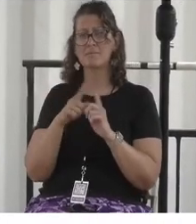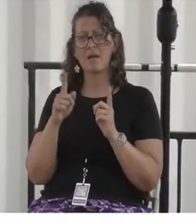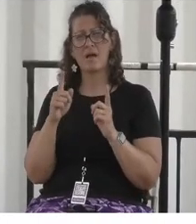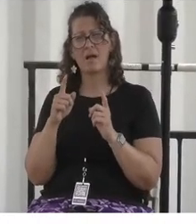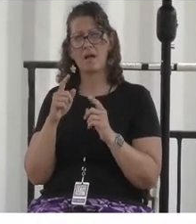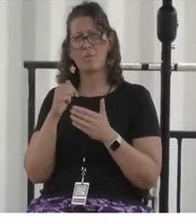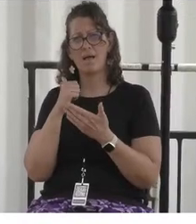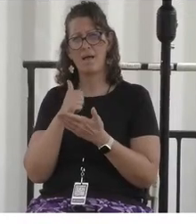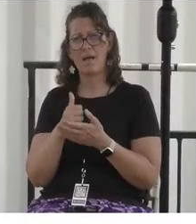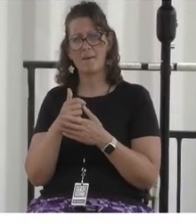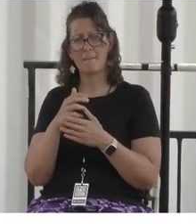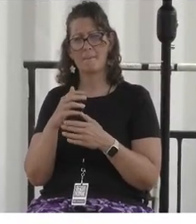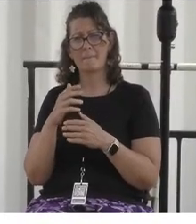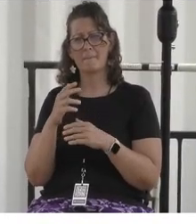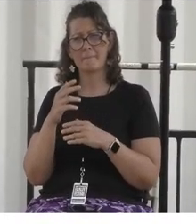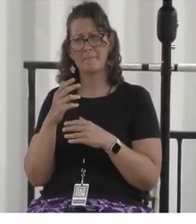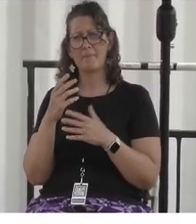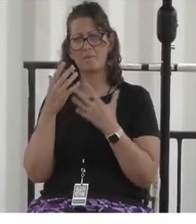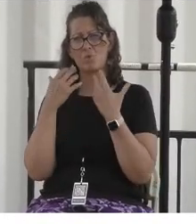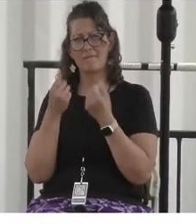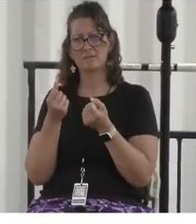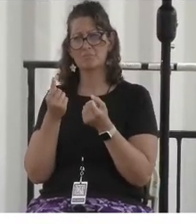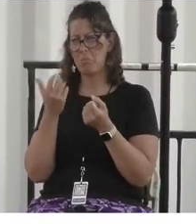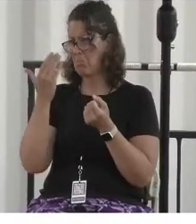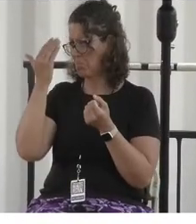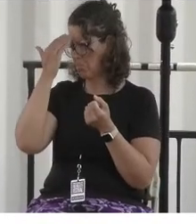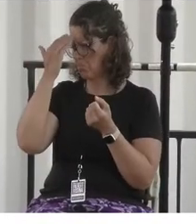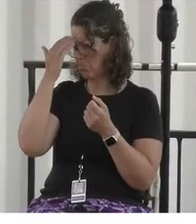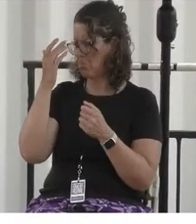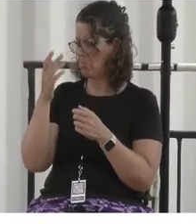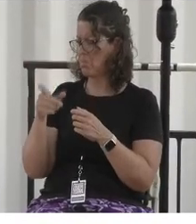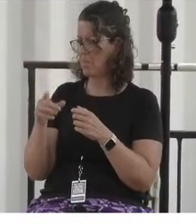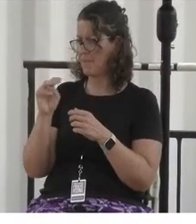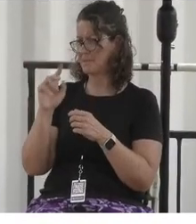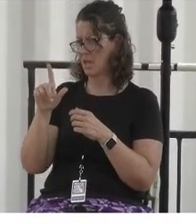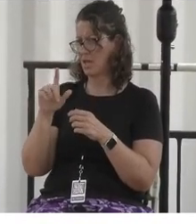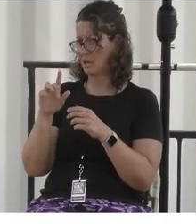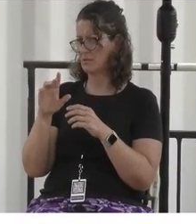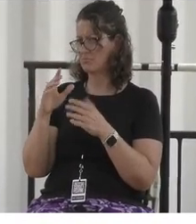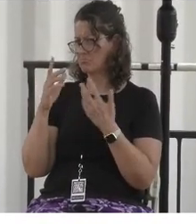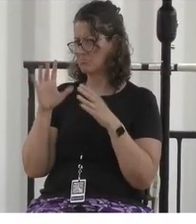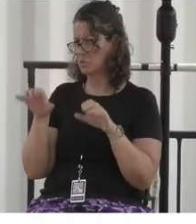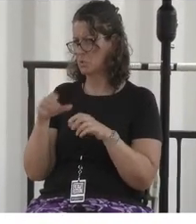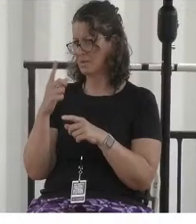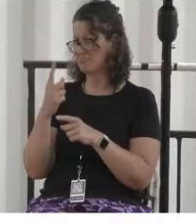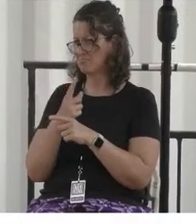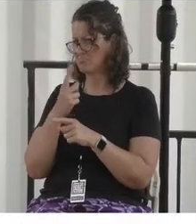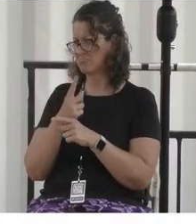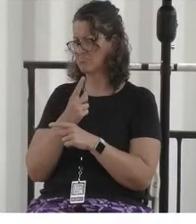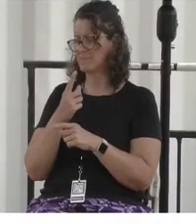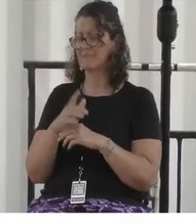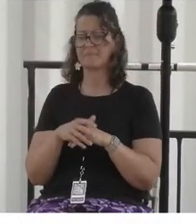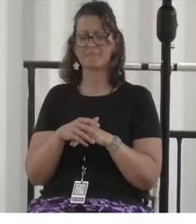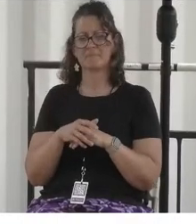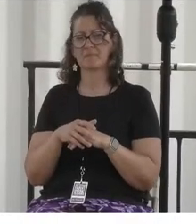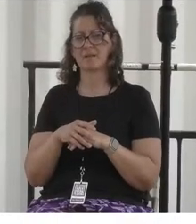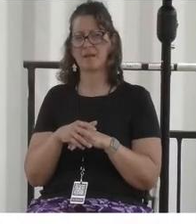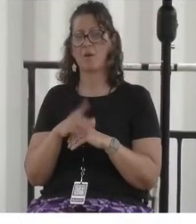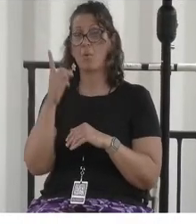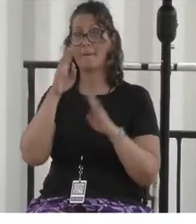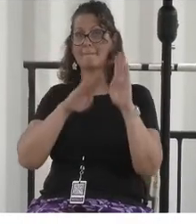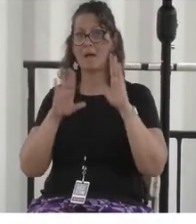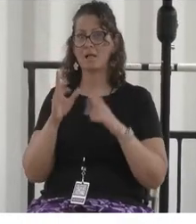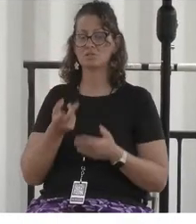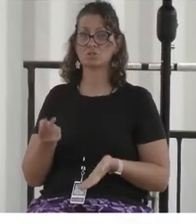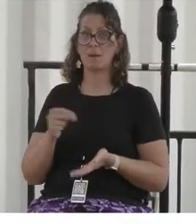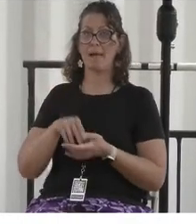confidence that the machine learning is doing what it needs to do. But there is this question, and I literally had a biologist jump out of his seat and say,